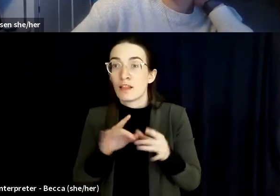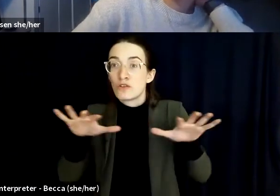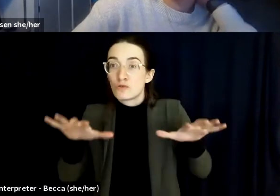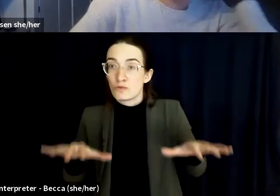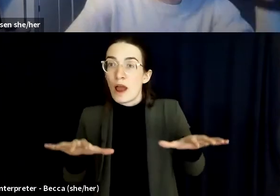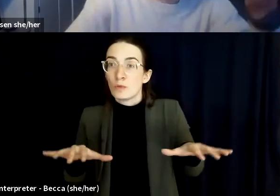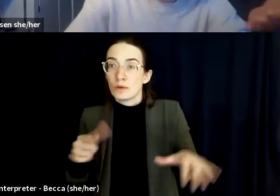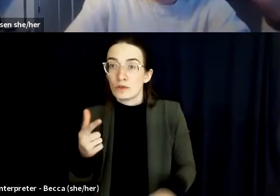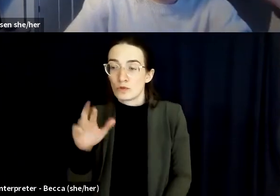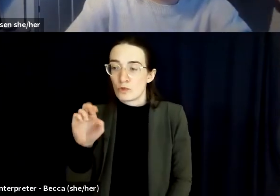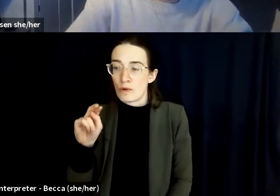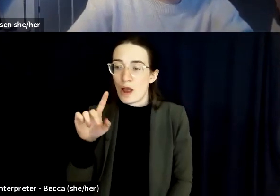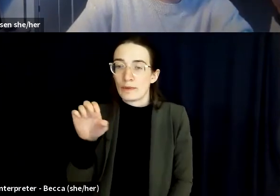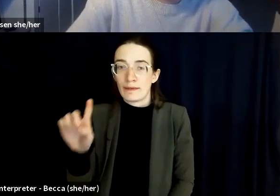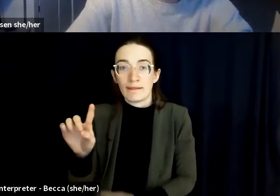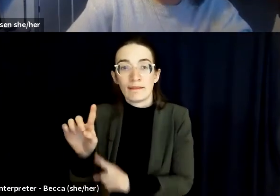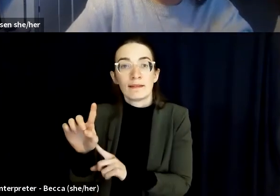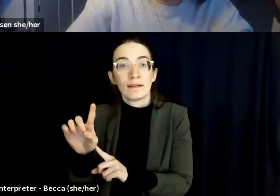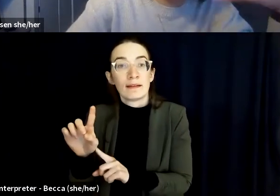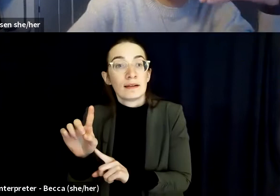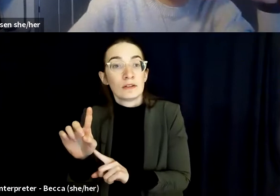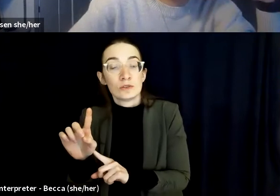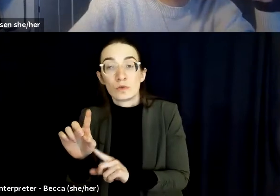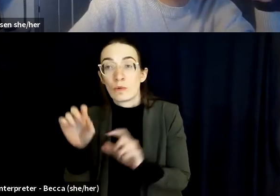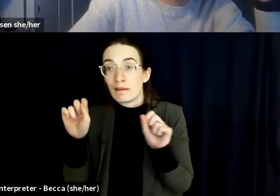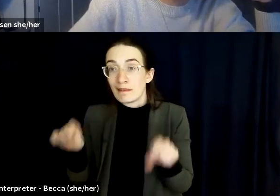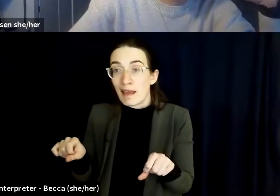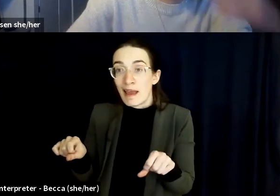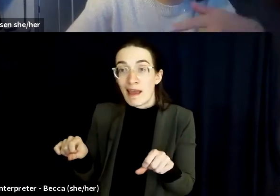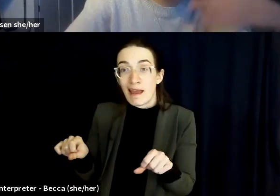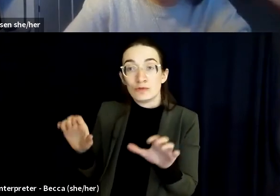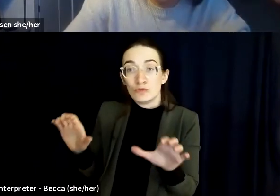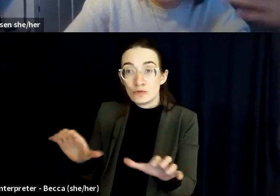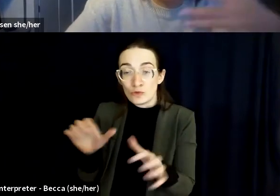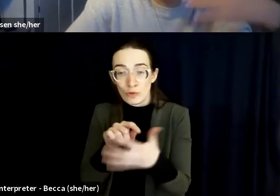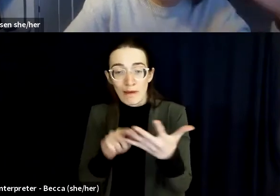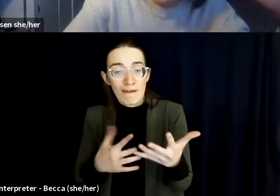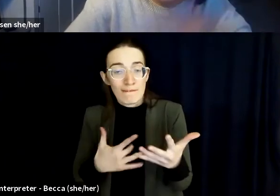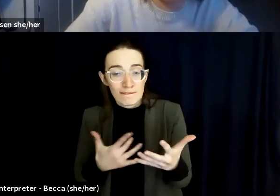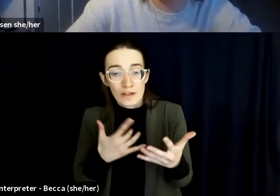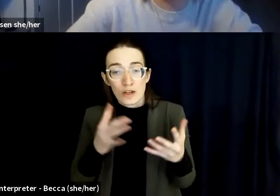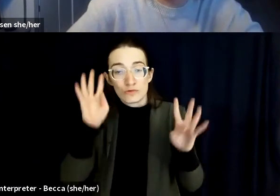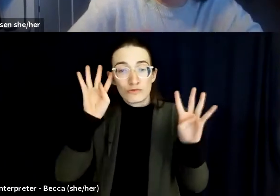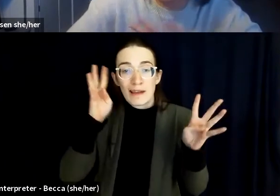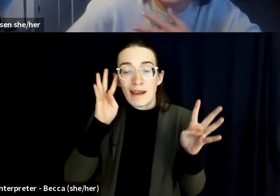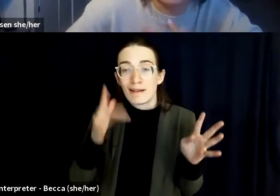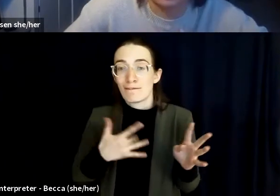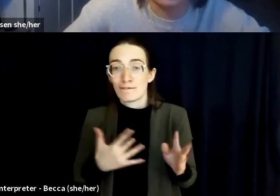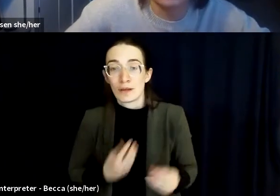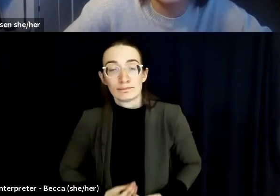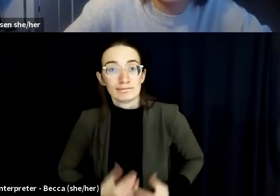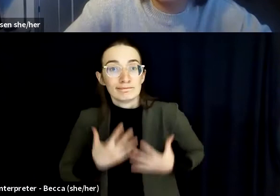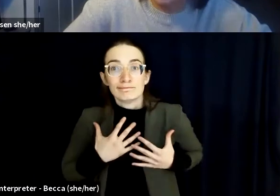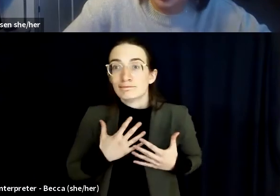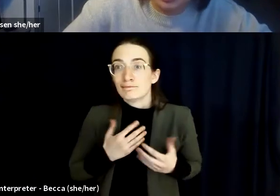can, whether it is do or think about that will allow me to feel creative or nourished or abundant